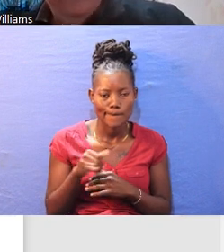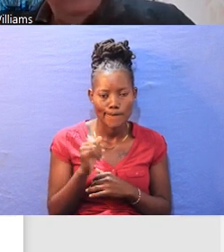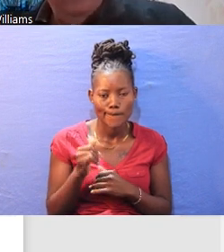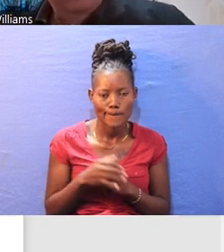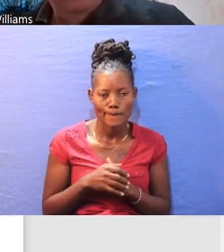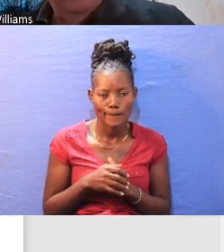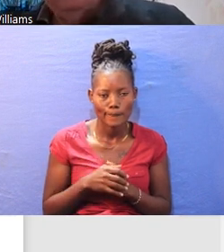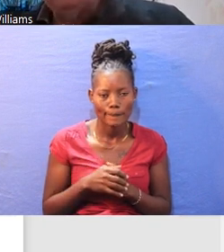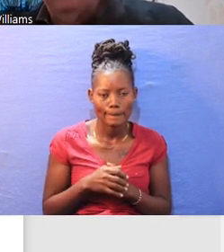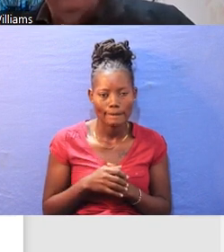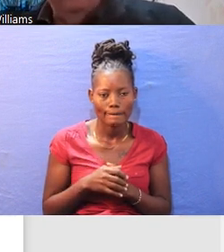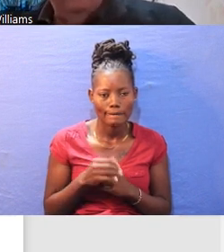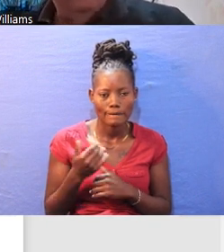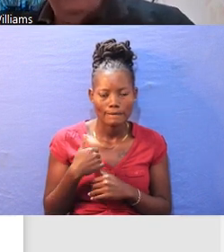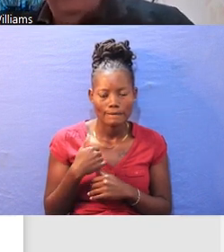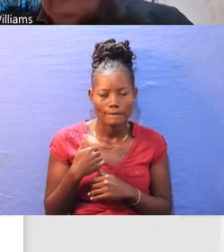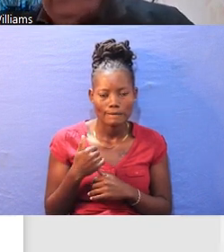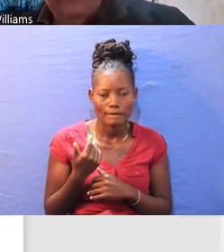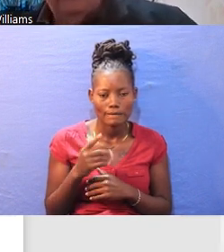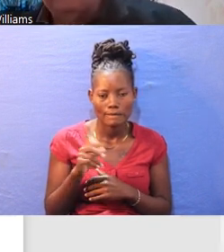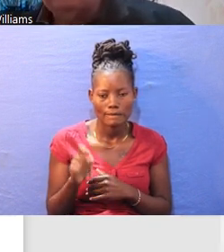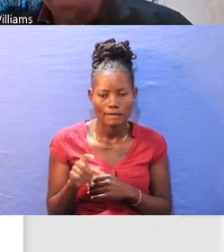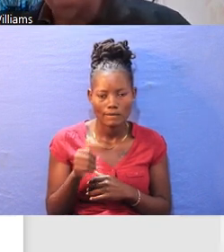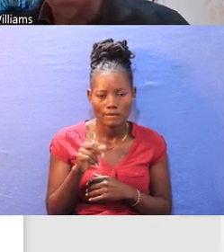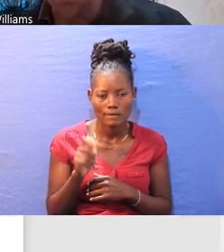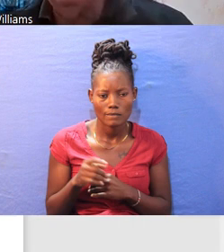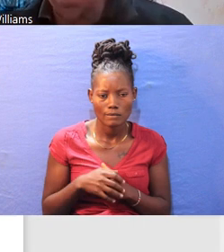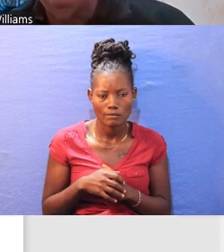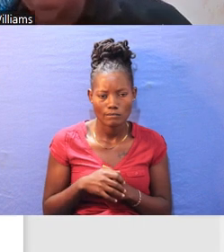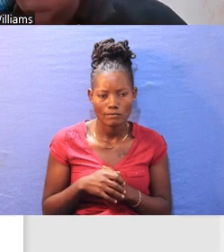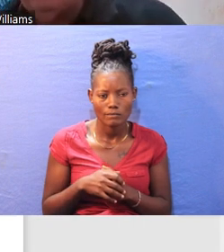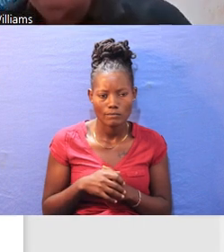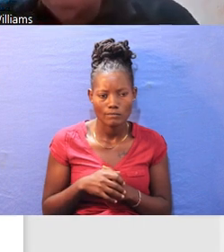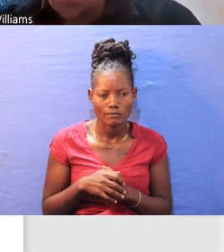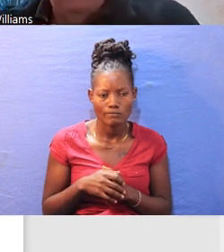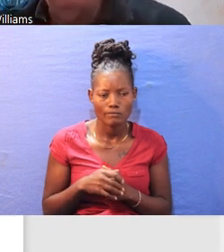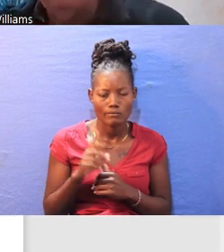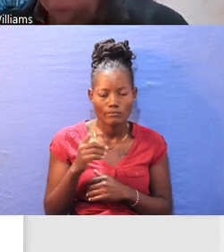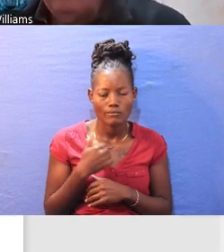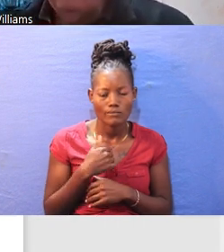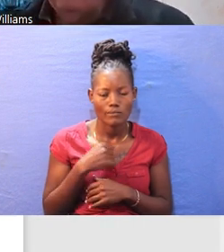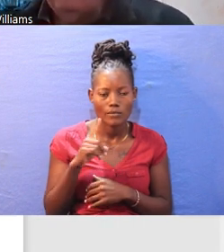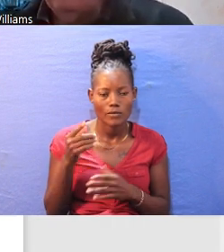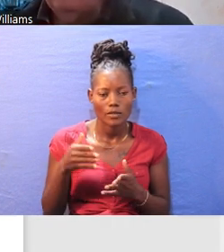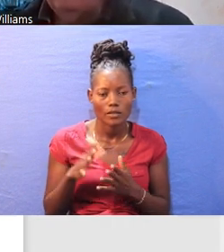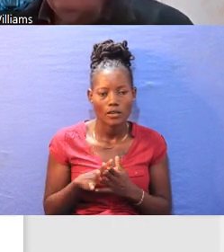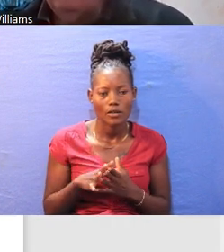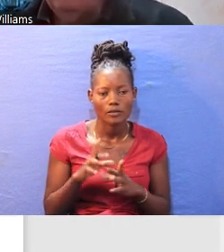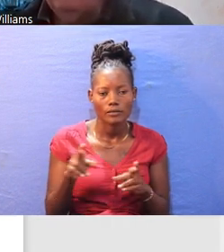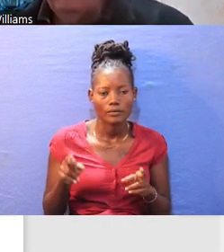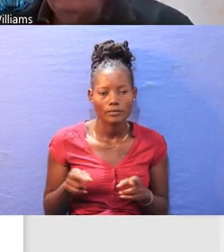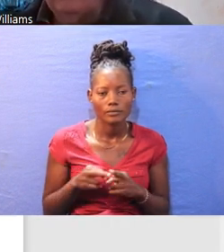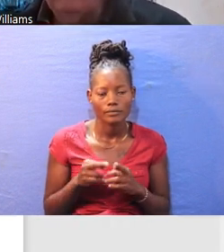anyway, Kyle, I guess if anybody wanted to ask questions, I got one question here in the chat